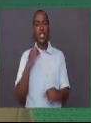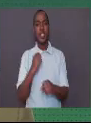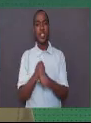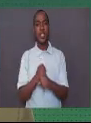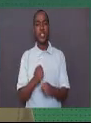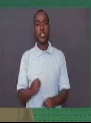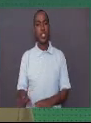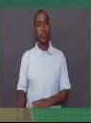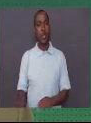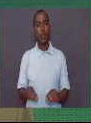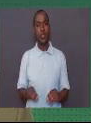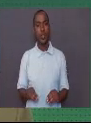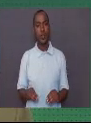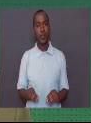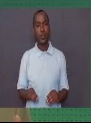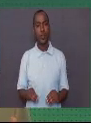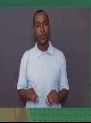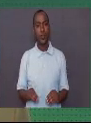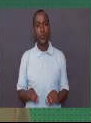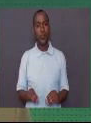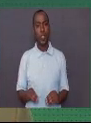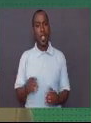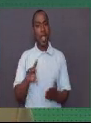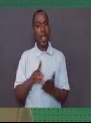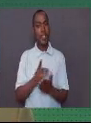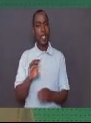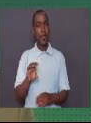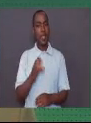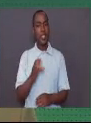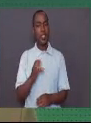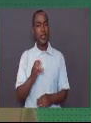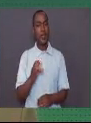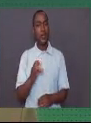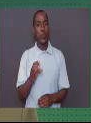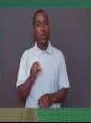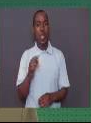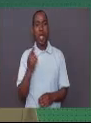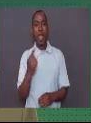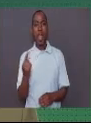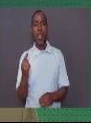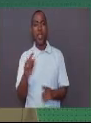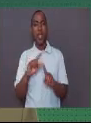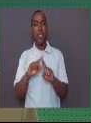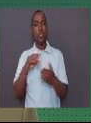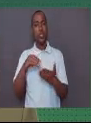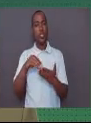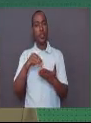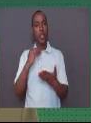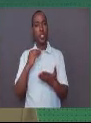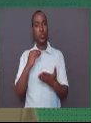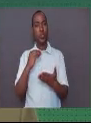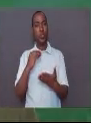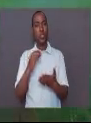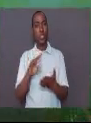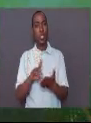activity, students, we will review some of the terms we learned in our lesson